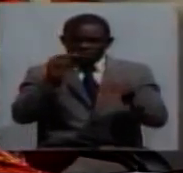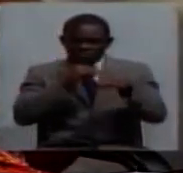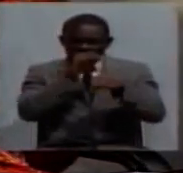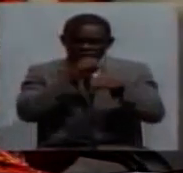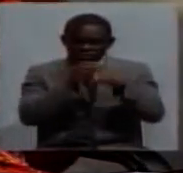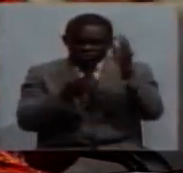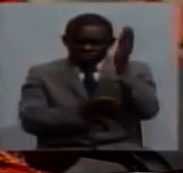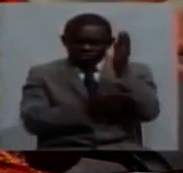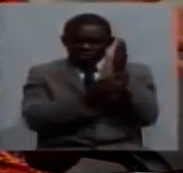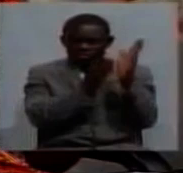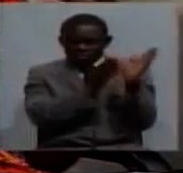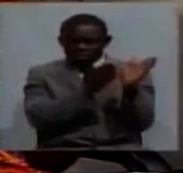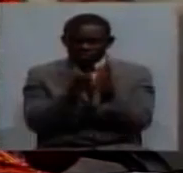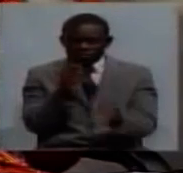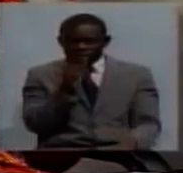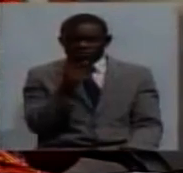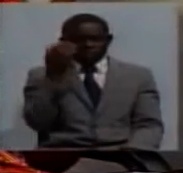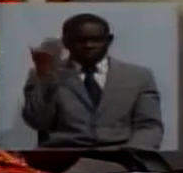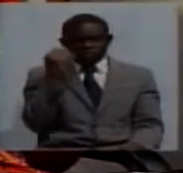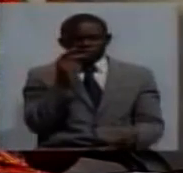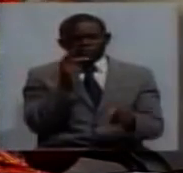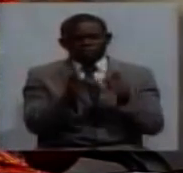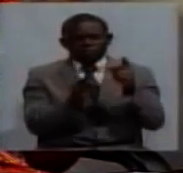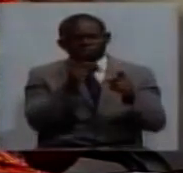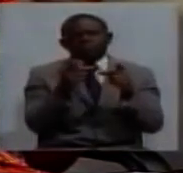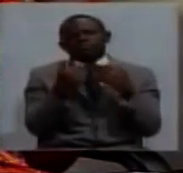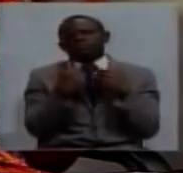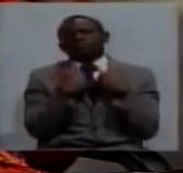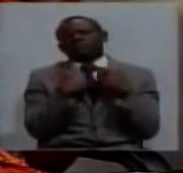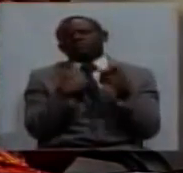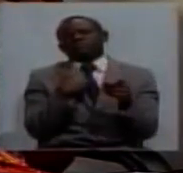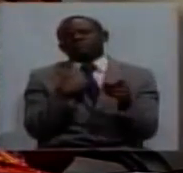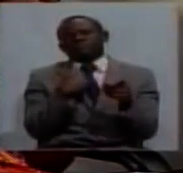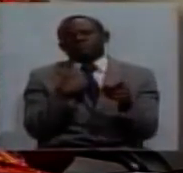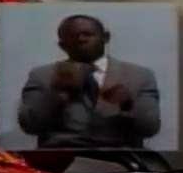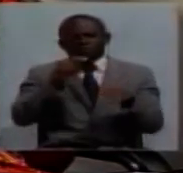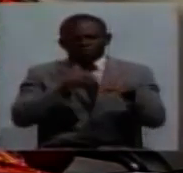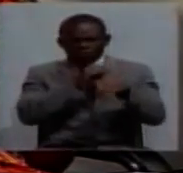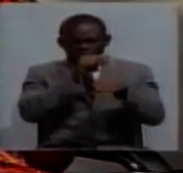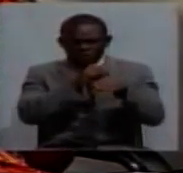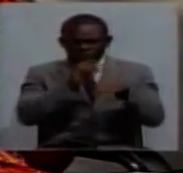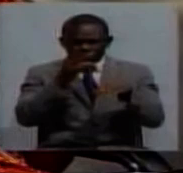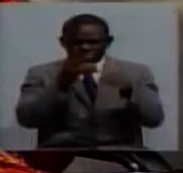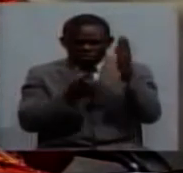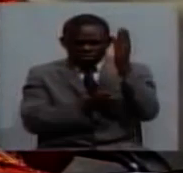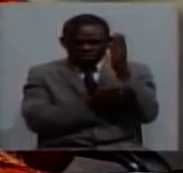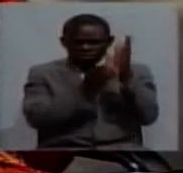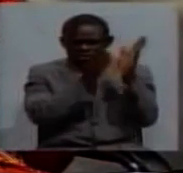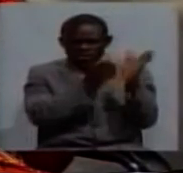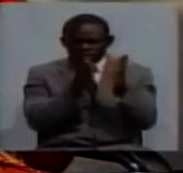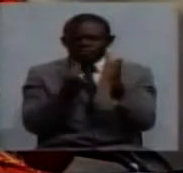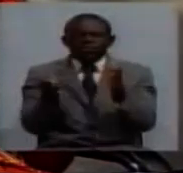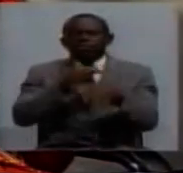and I think for me, I need to go back. That's why we're calling the 7th National Development Plan integrated and multi-sectoral, but